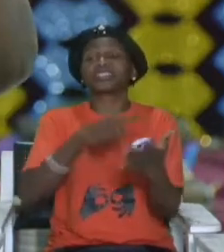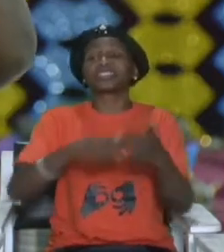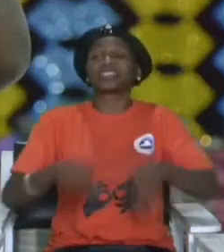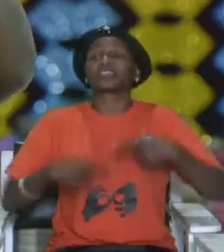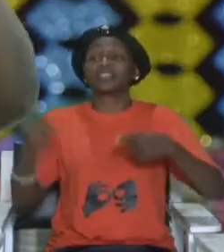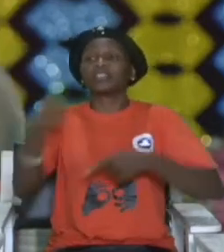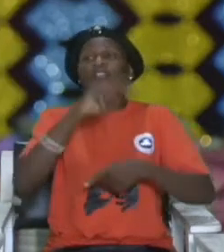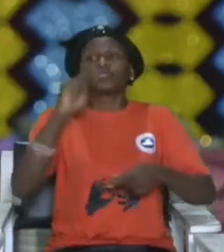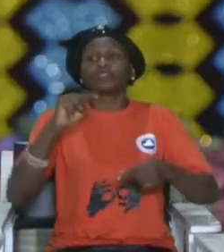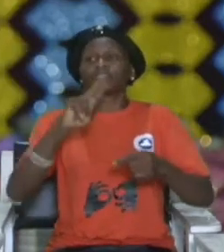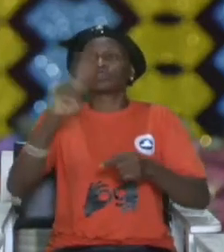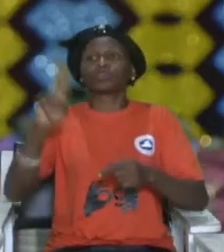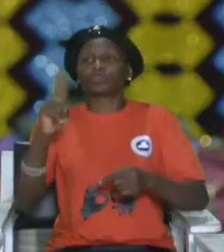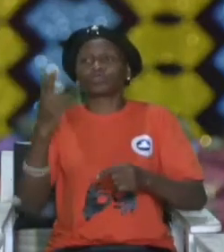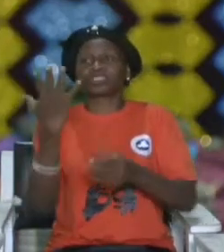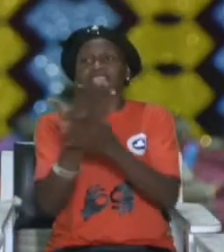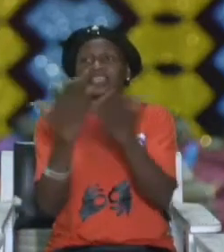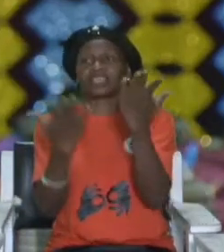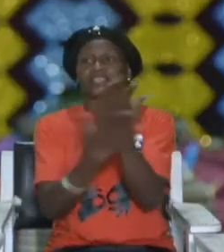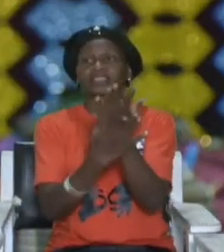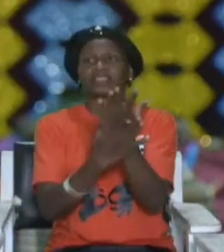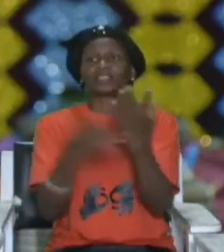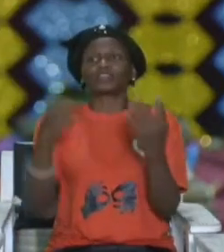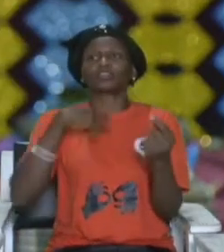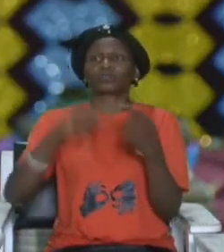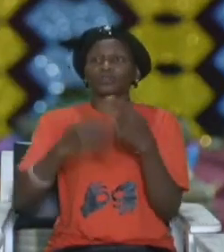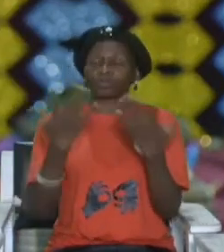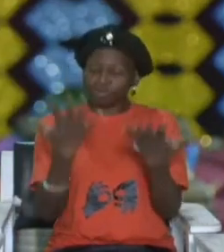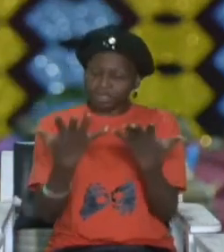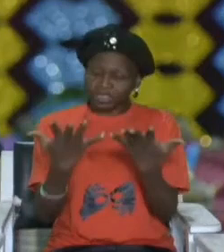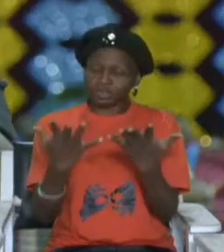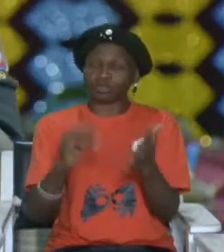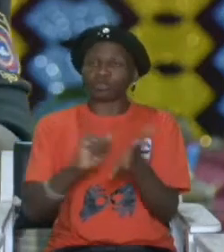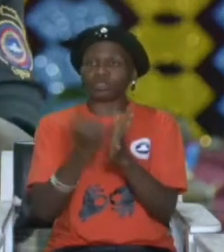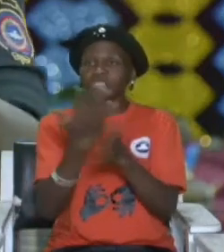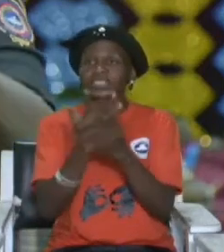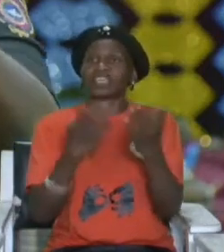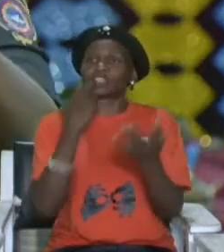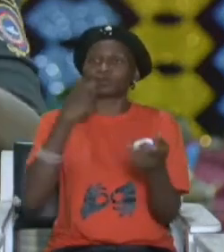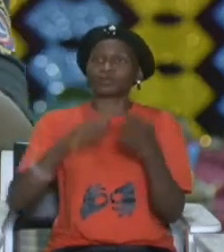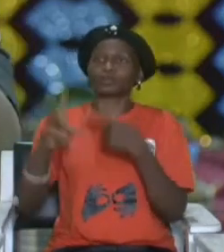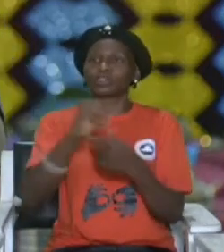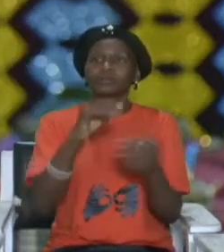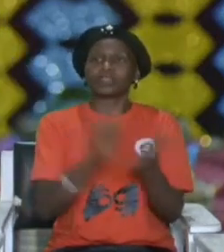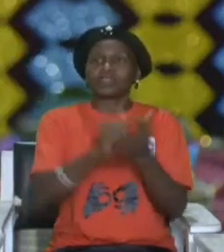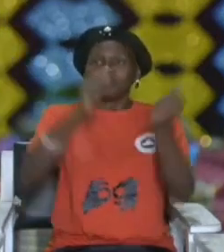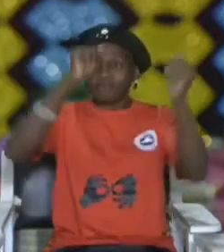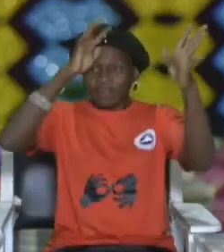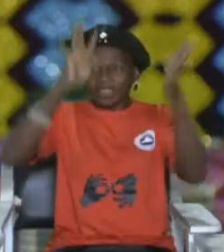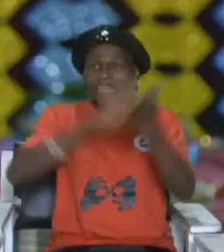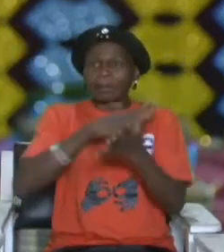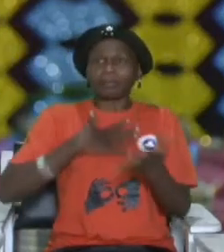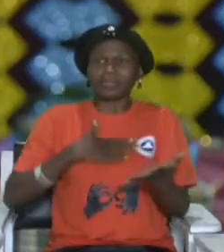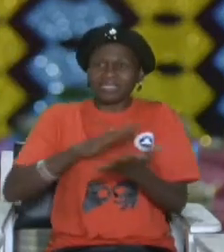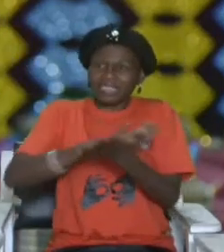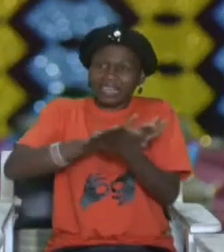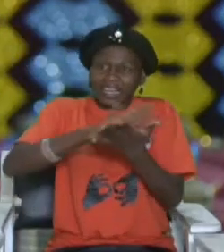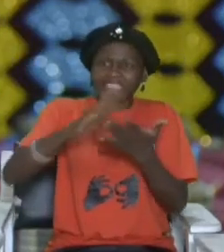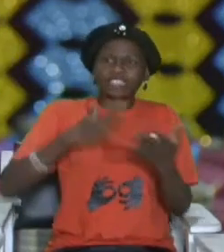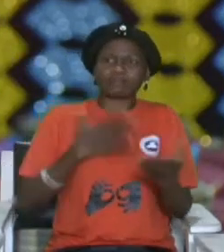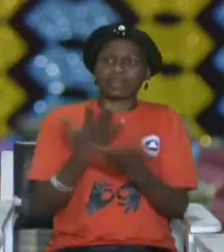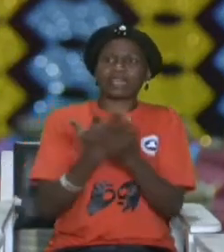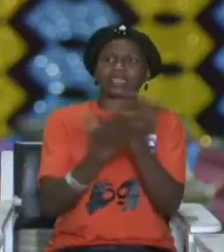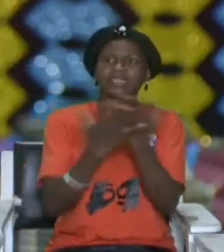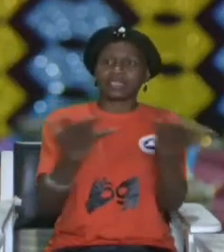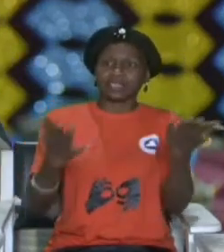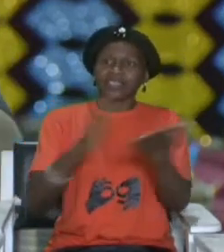will need the use of your hands. So you have to look at those hands and speak to them that, Father, please cleanse my hands.